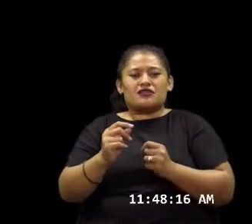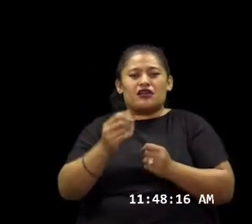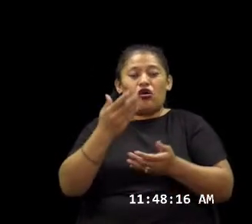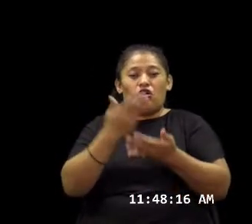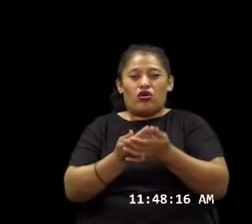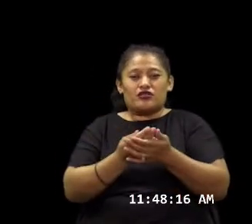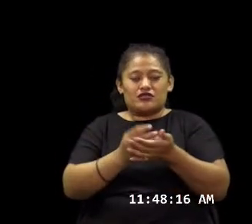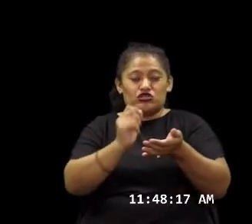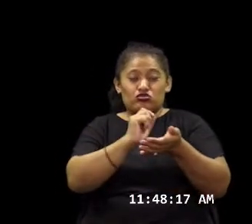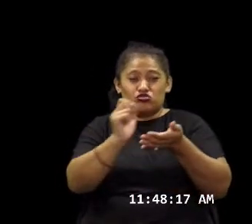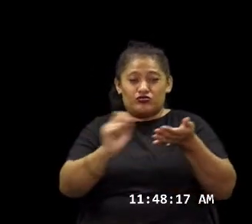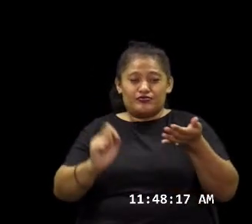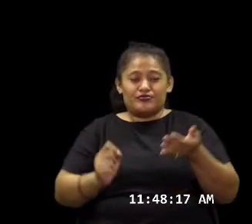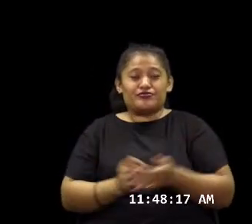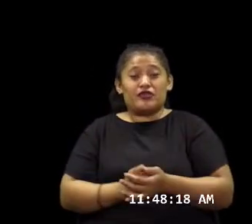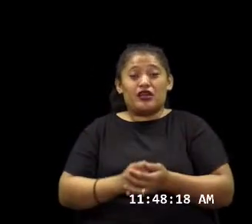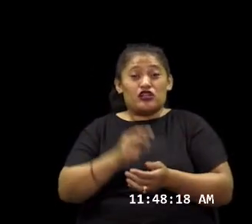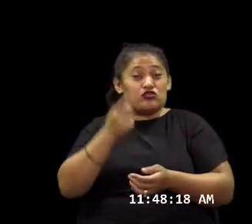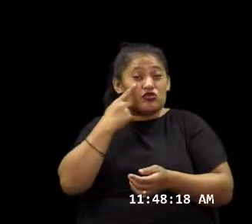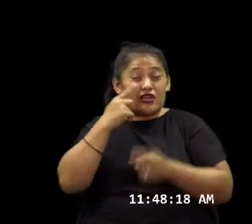on the screen.